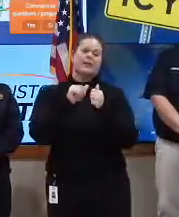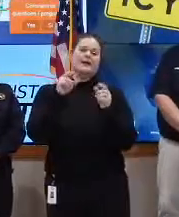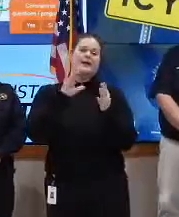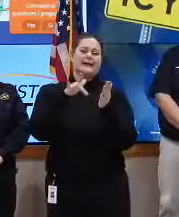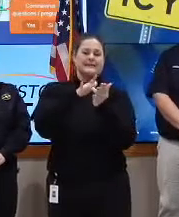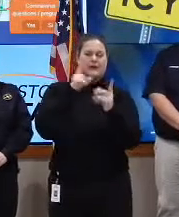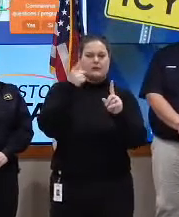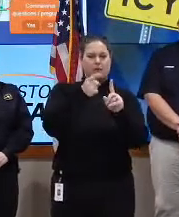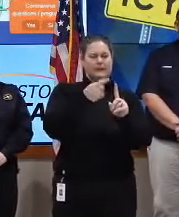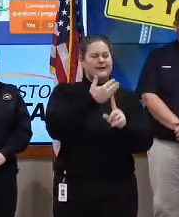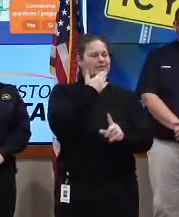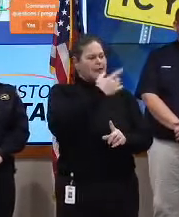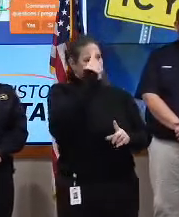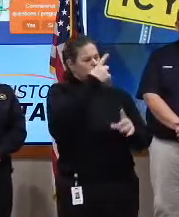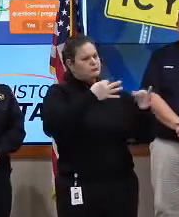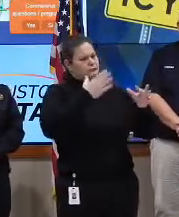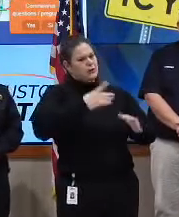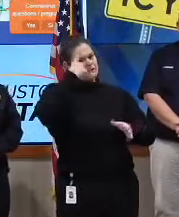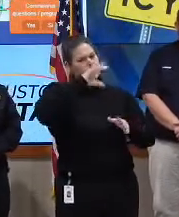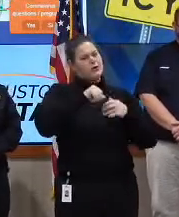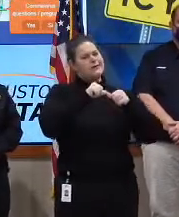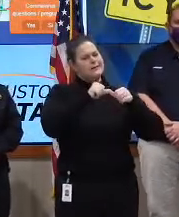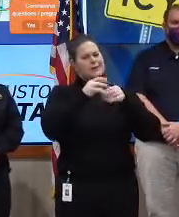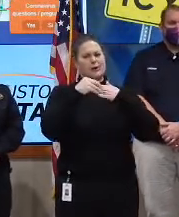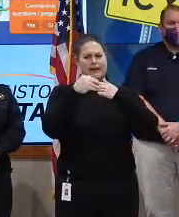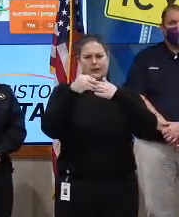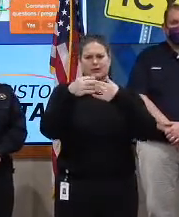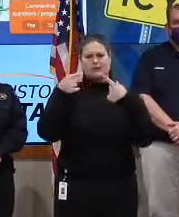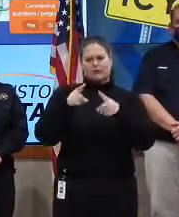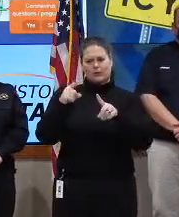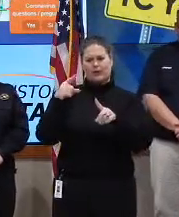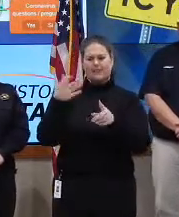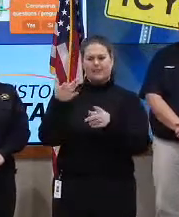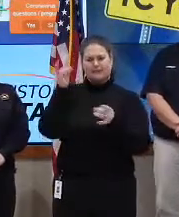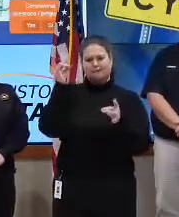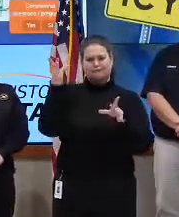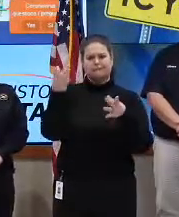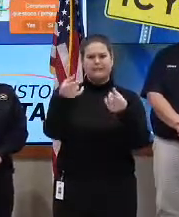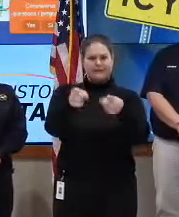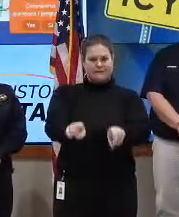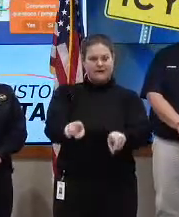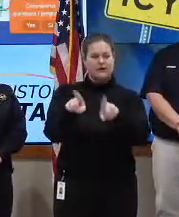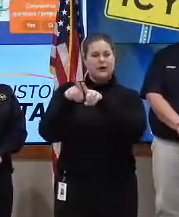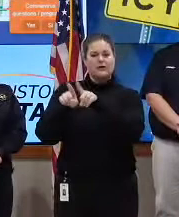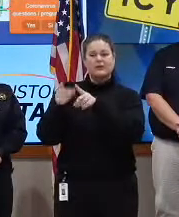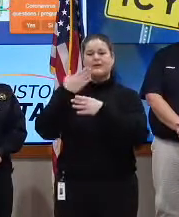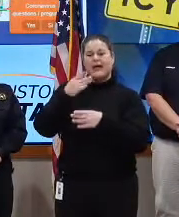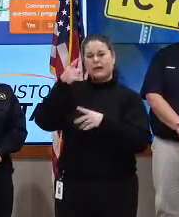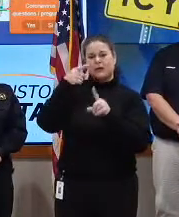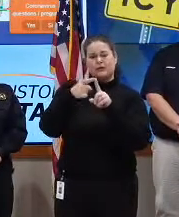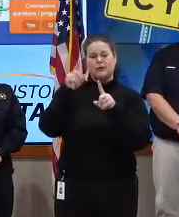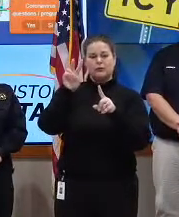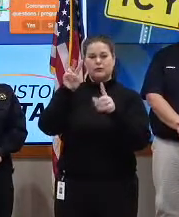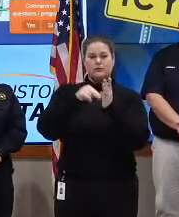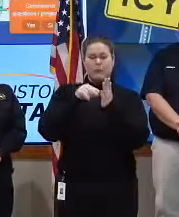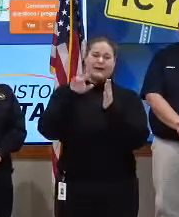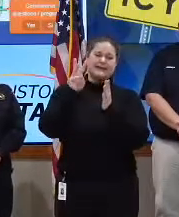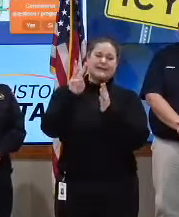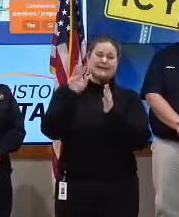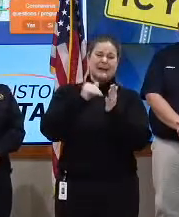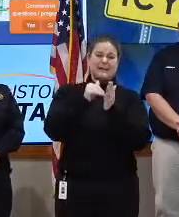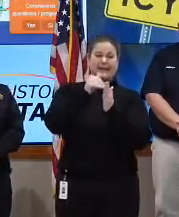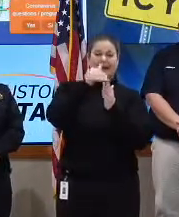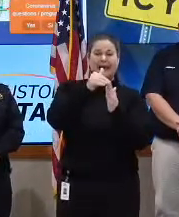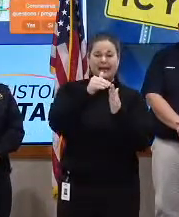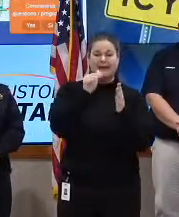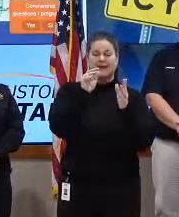Thank you, Judge, for your continued leadership during this event. And more importantly, thank you to the more than 2.6 million homes and businesses that we